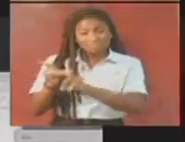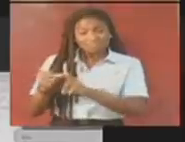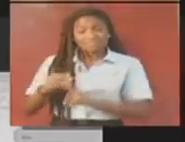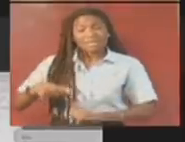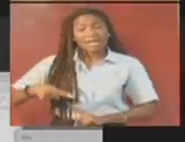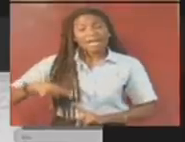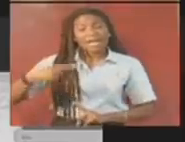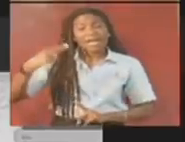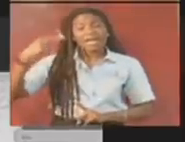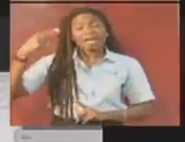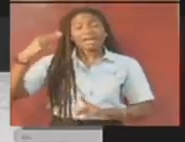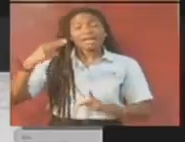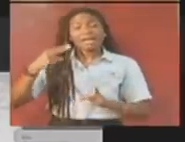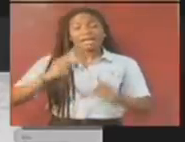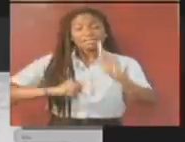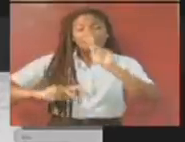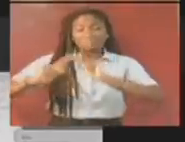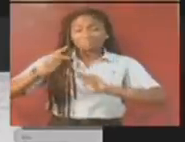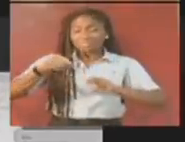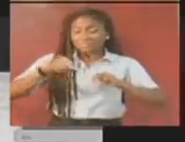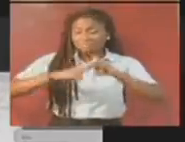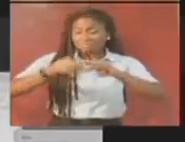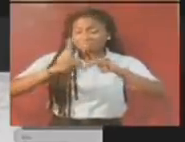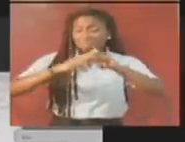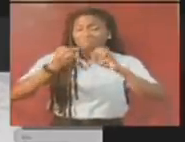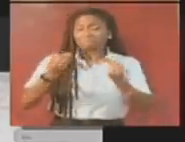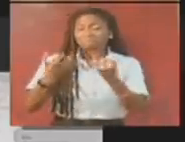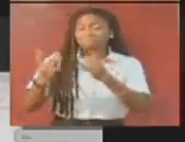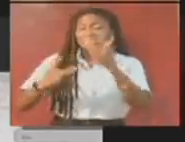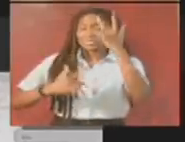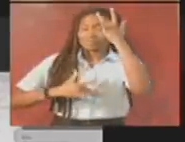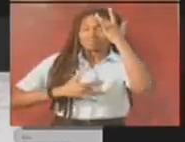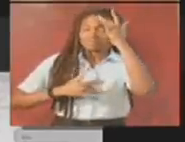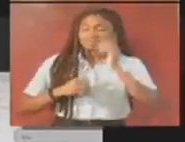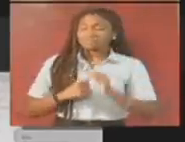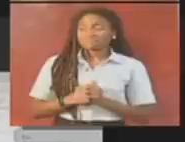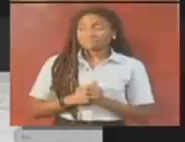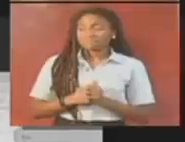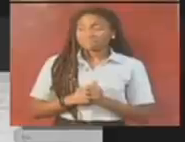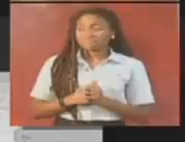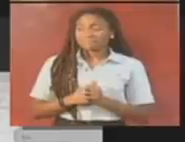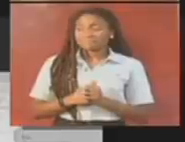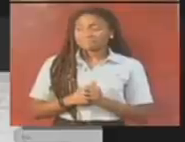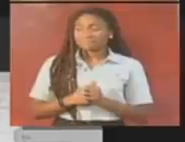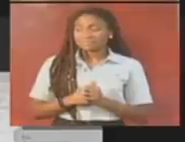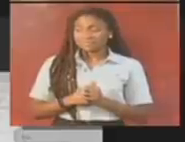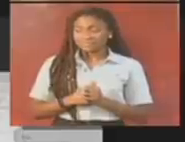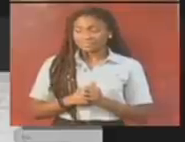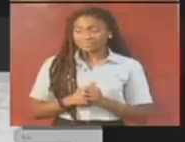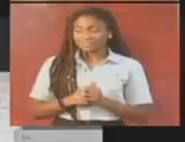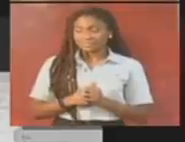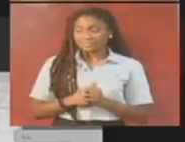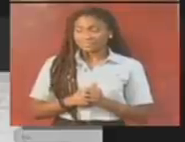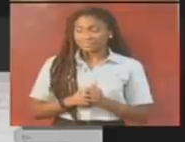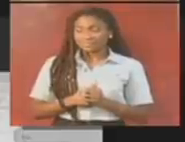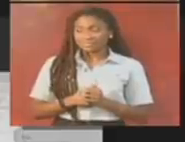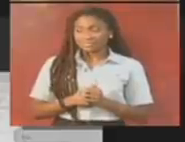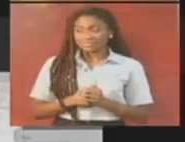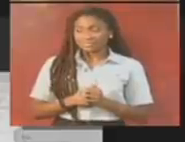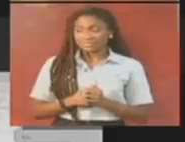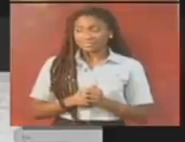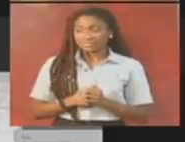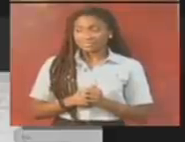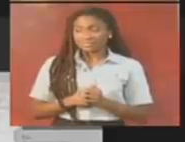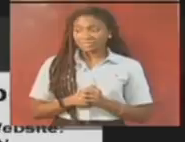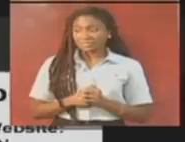high densities of cases. That brings me to the end of the map components of today's presentation, but I